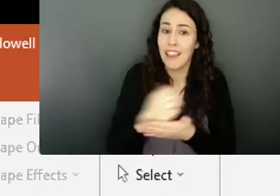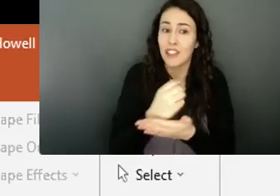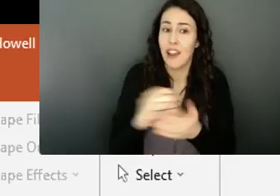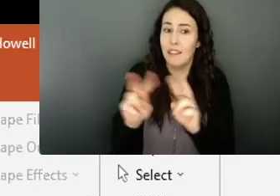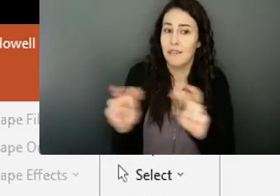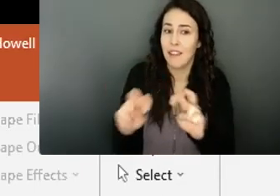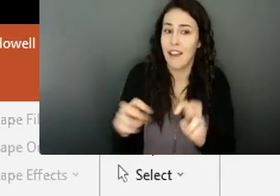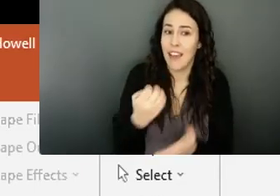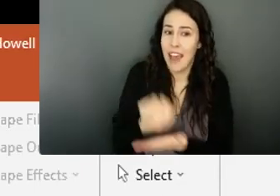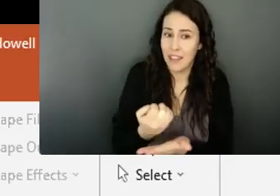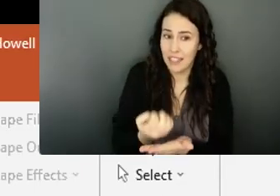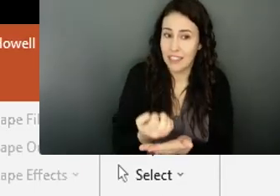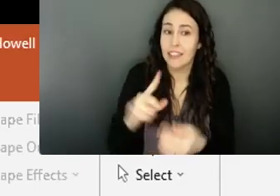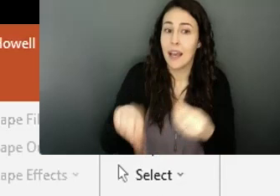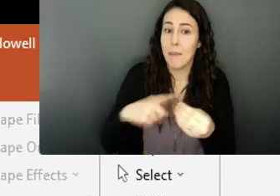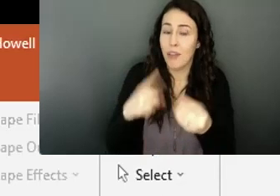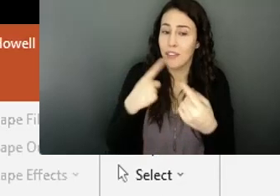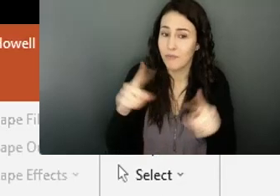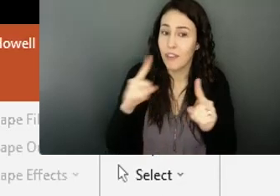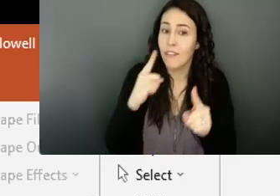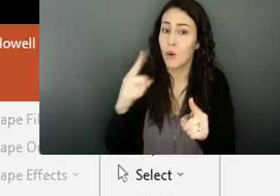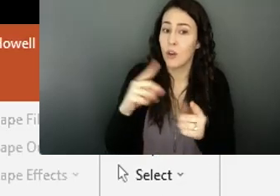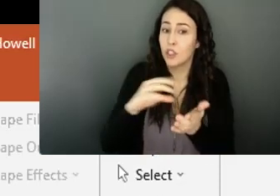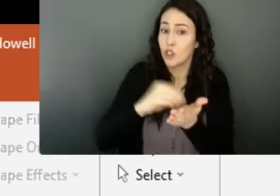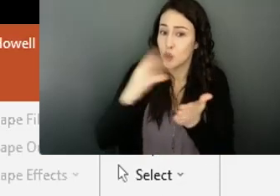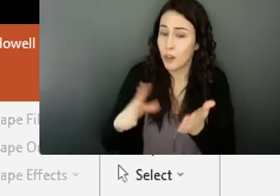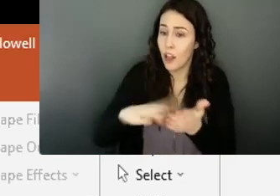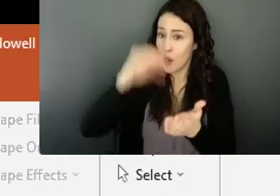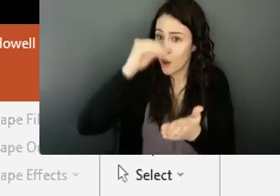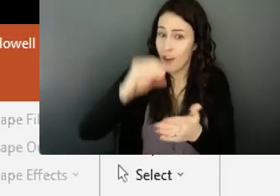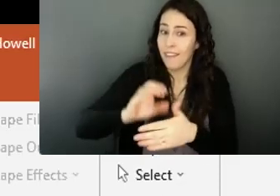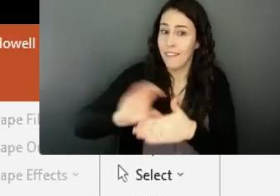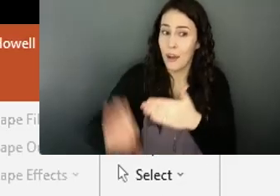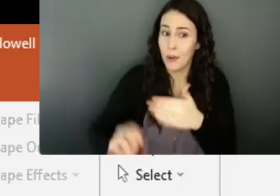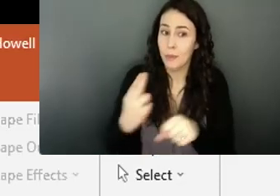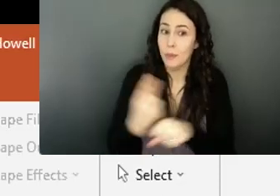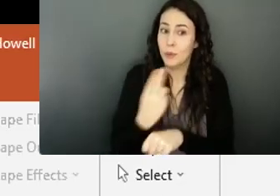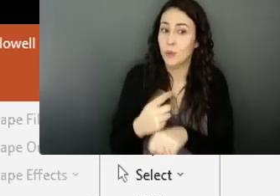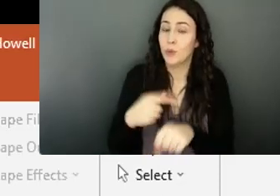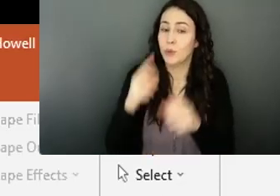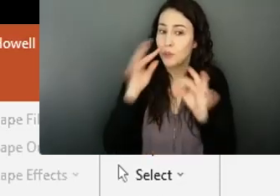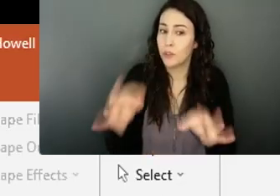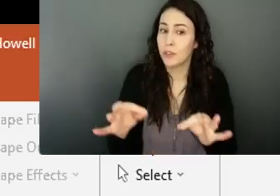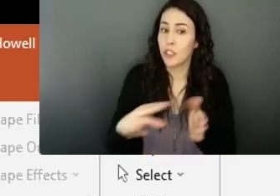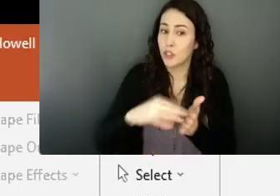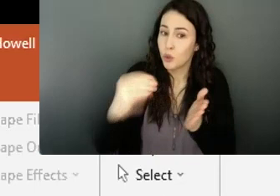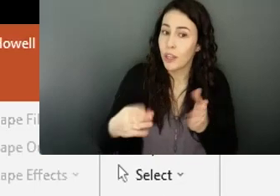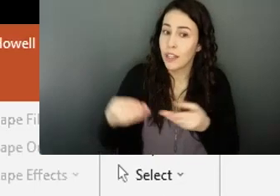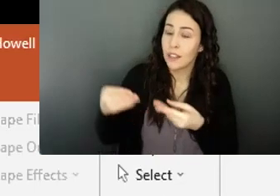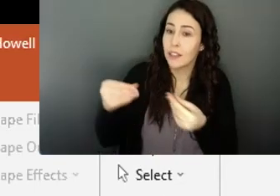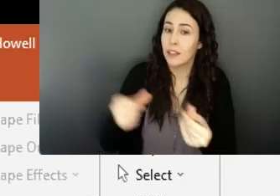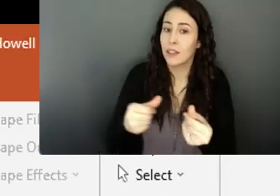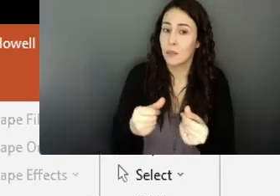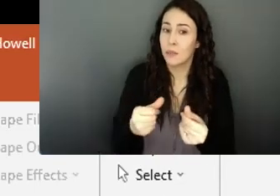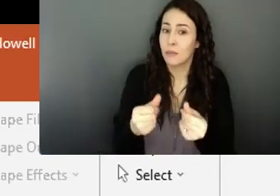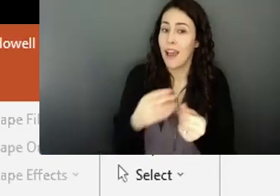of student learning outcomes used to determine student proficiency and improve, or to demonstrate